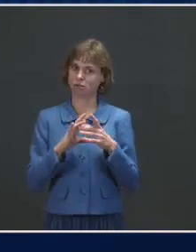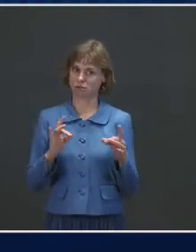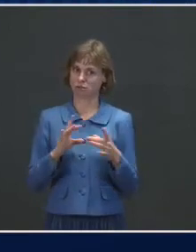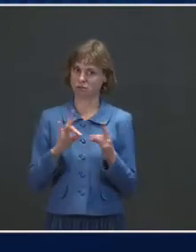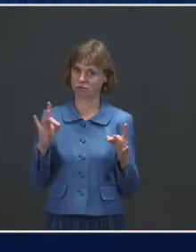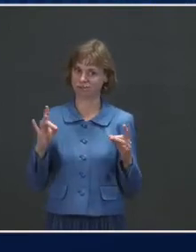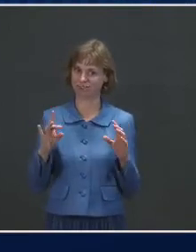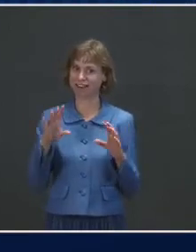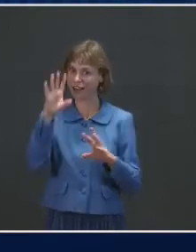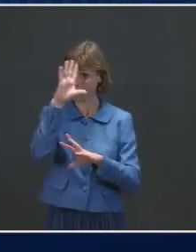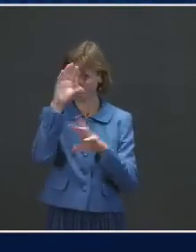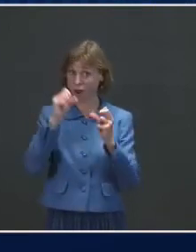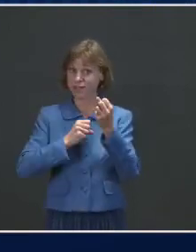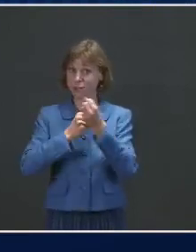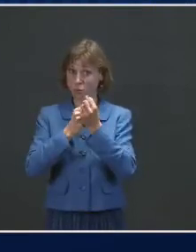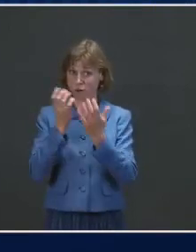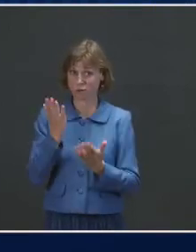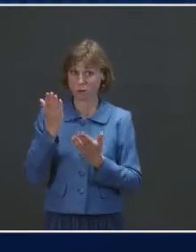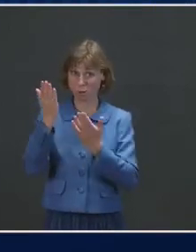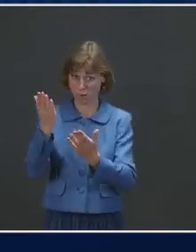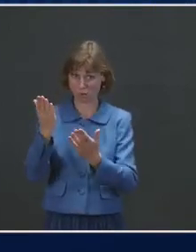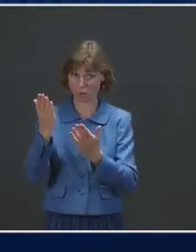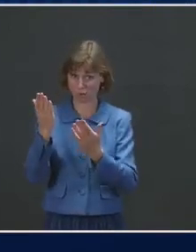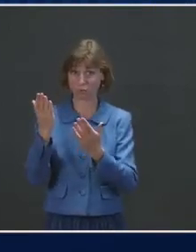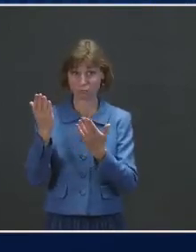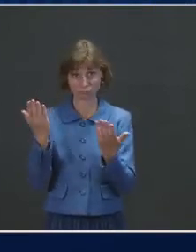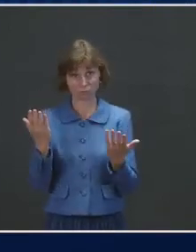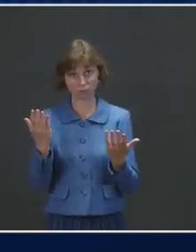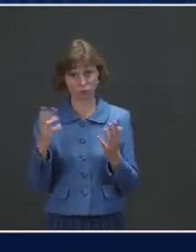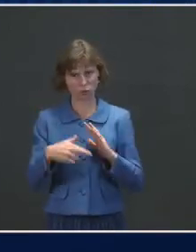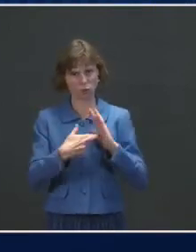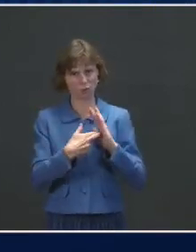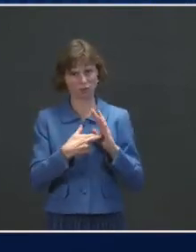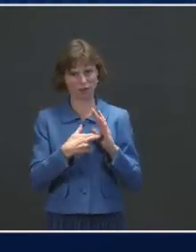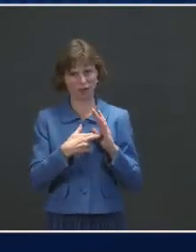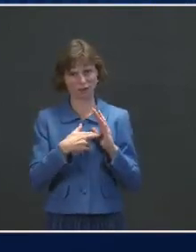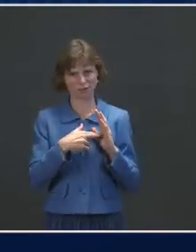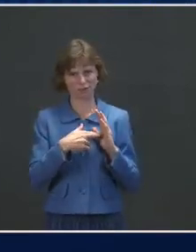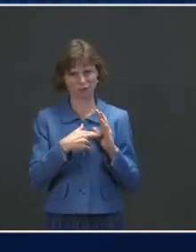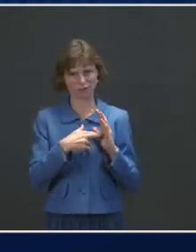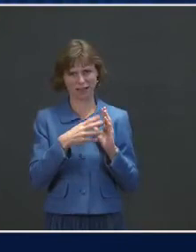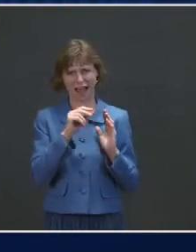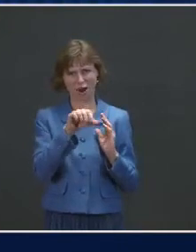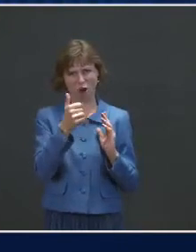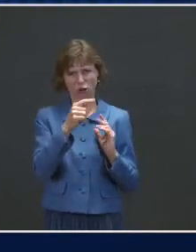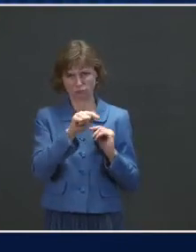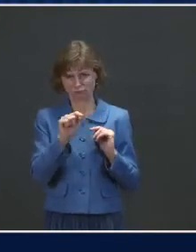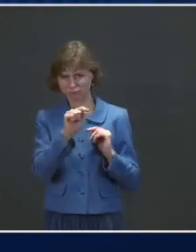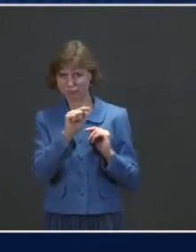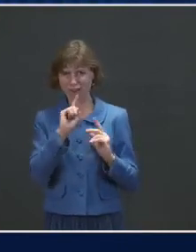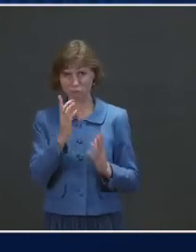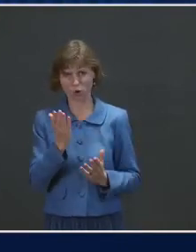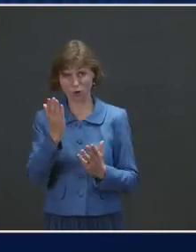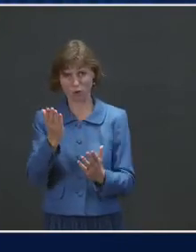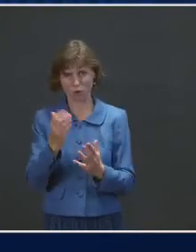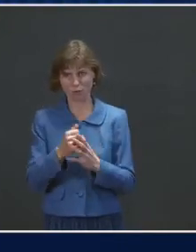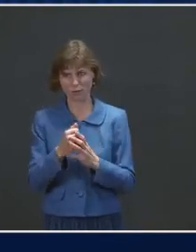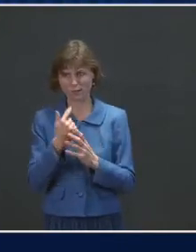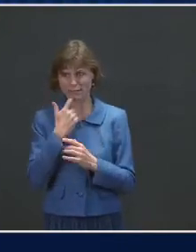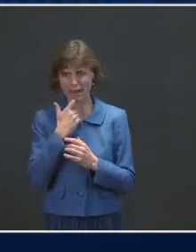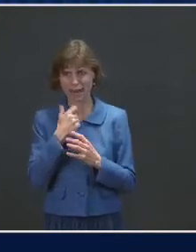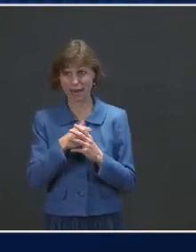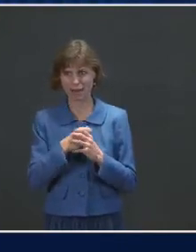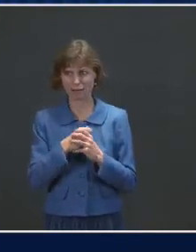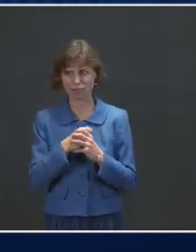supports the proposal that Representative Neal and others have put forward to ensure that there